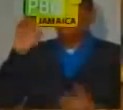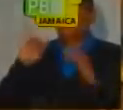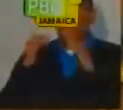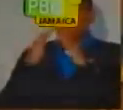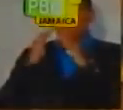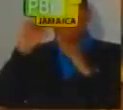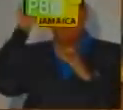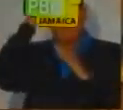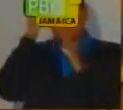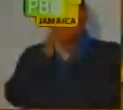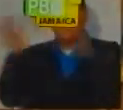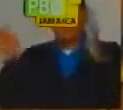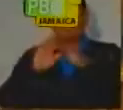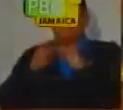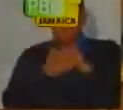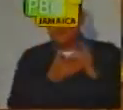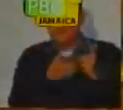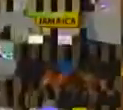of Jamaica.